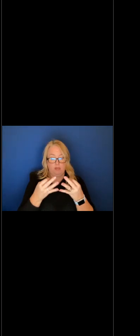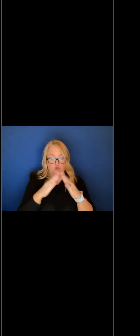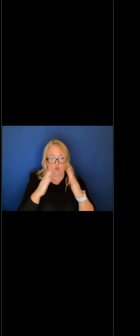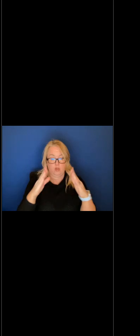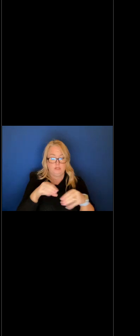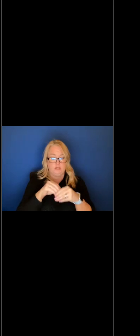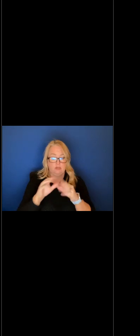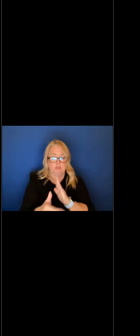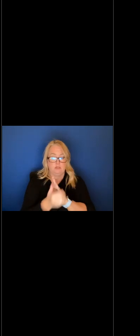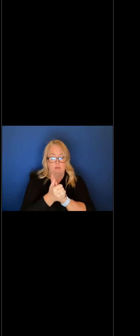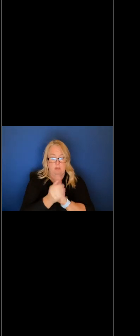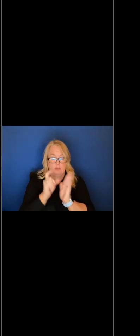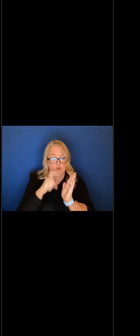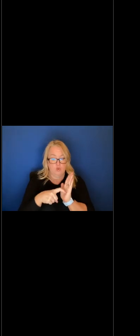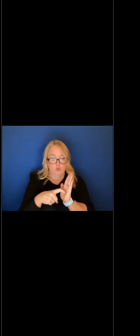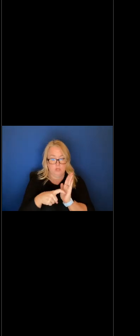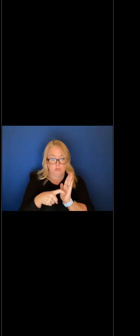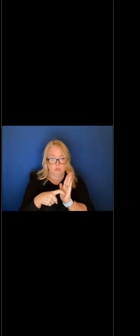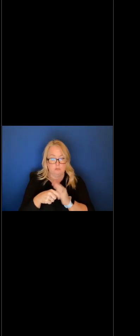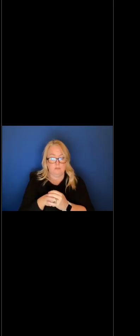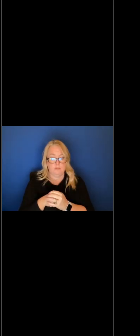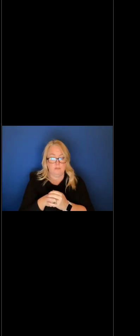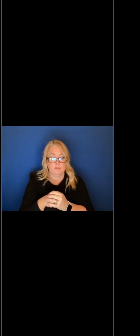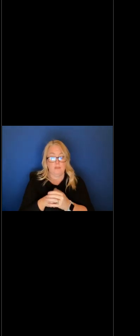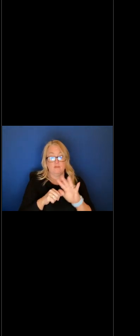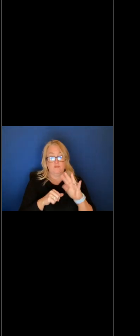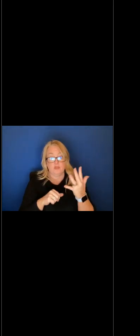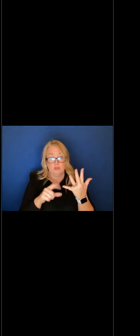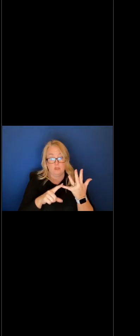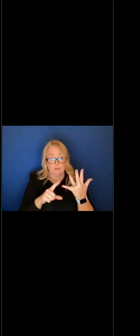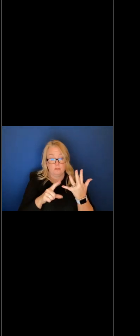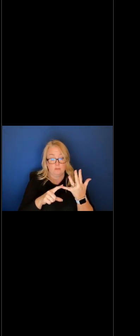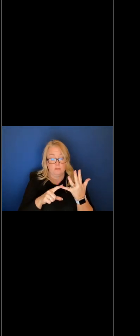the supplemental notice. Topic 5,